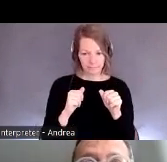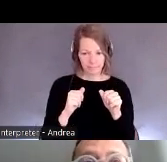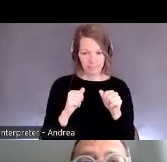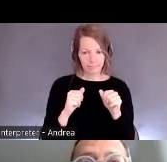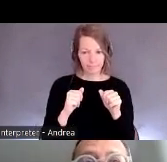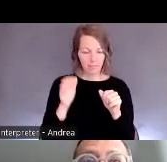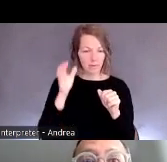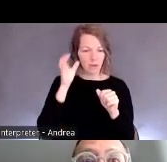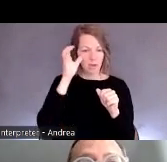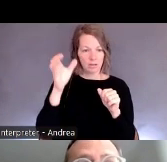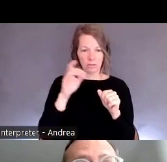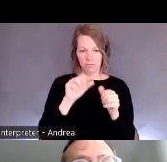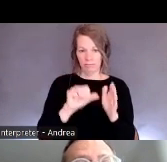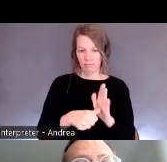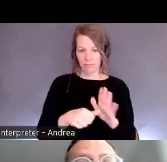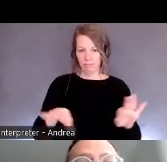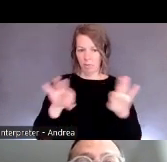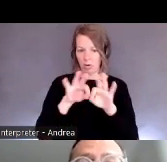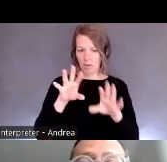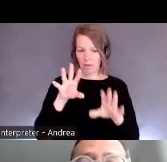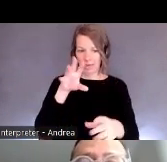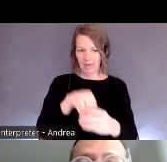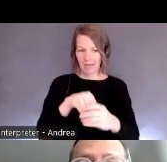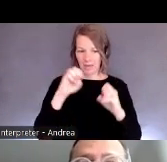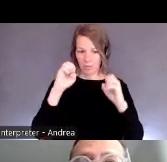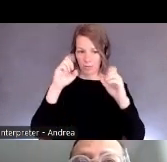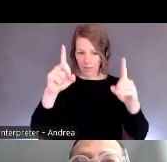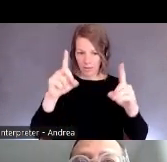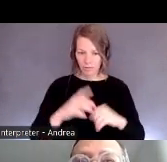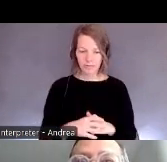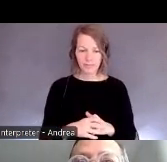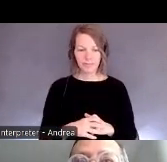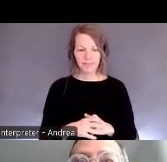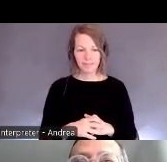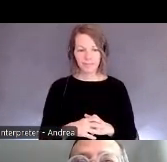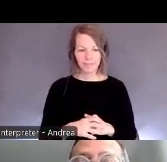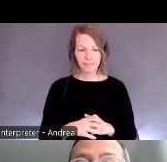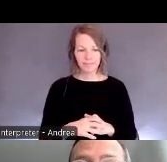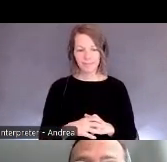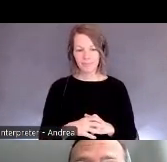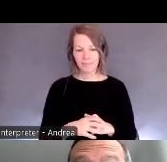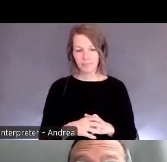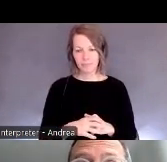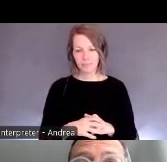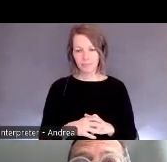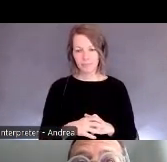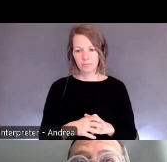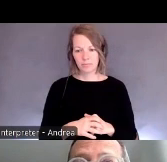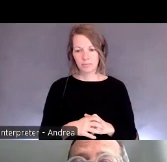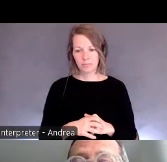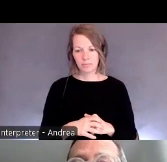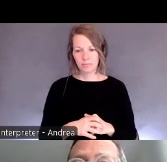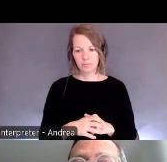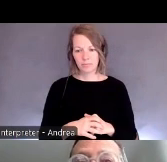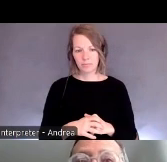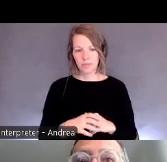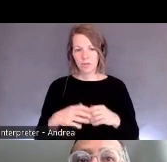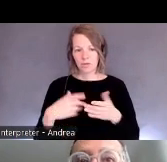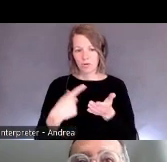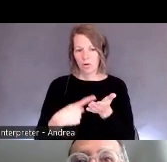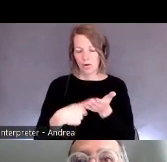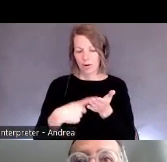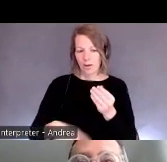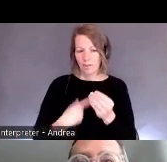concepts which are really important in education. But then they tell us that they are talking about Quechua, which